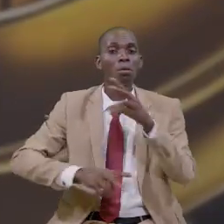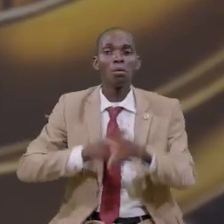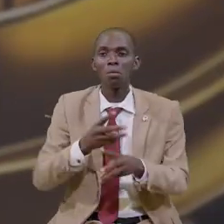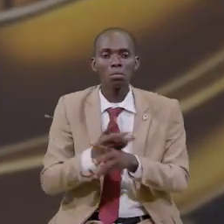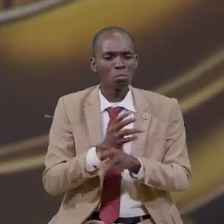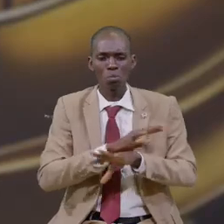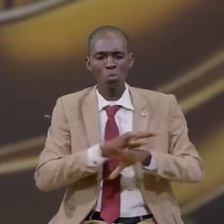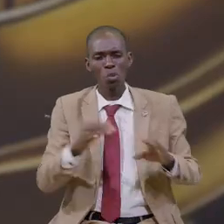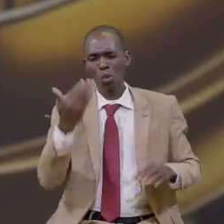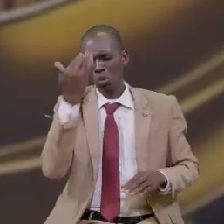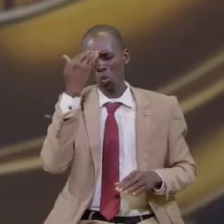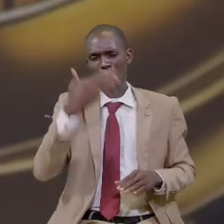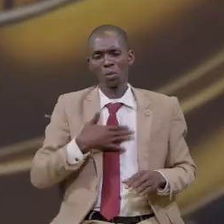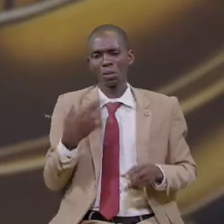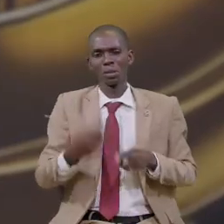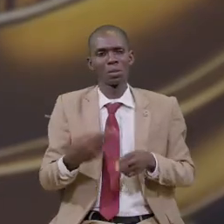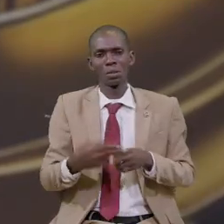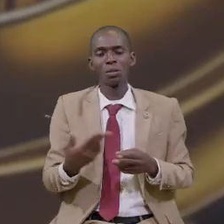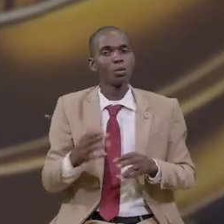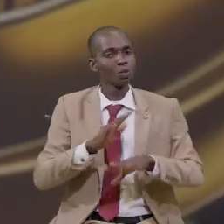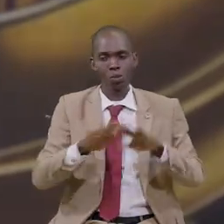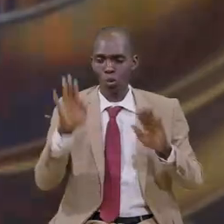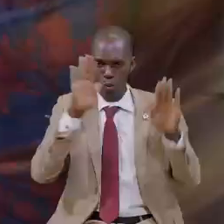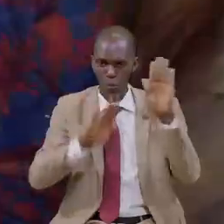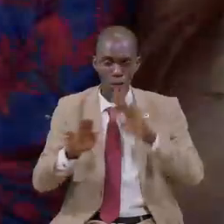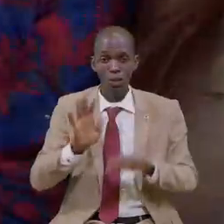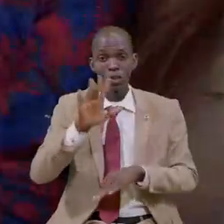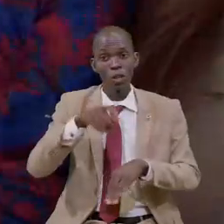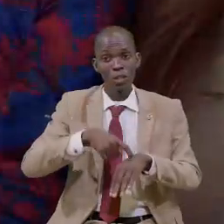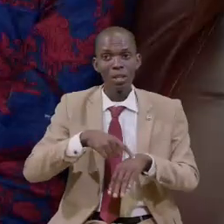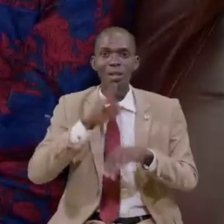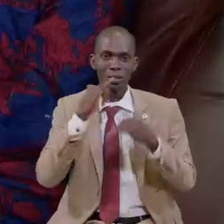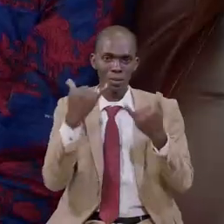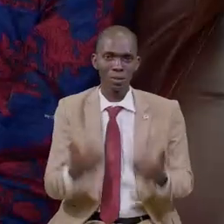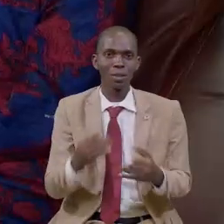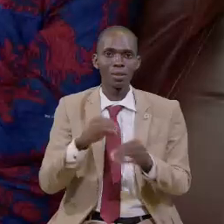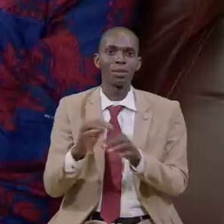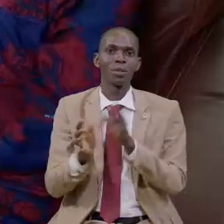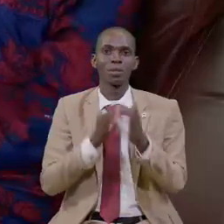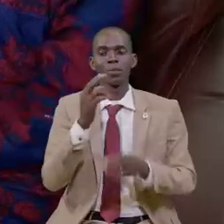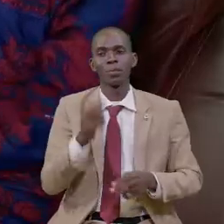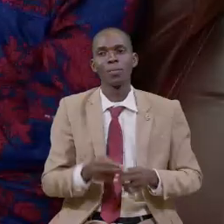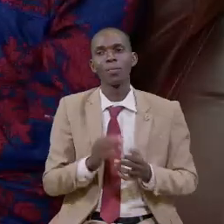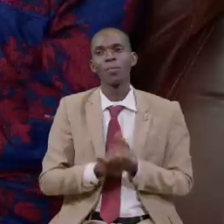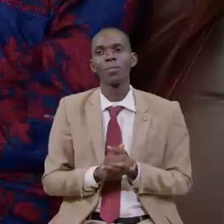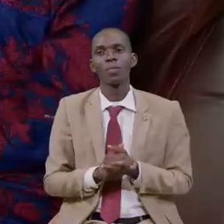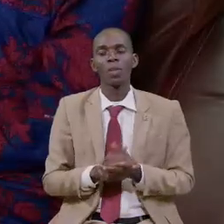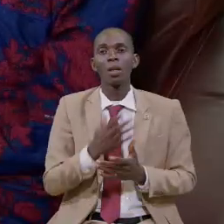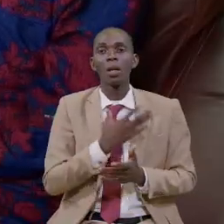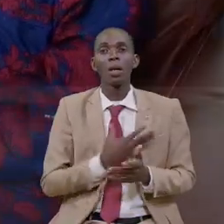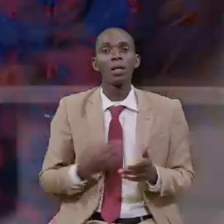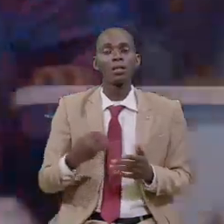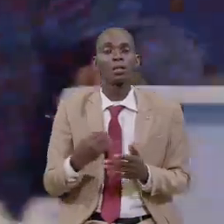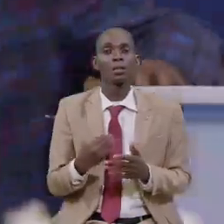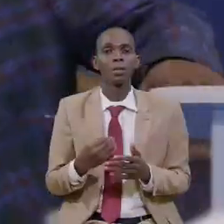your name. Don't worry, your time has come. And so eventually, when